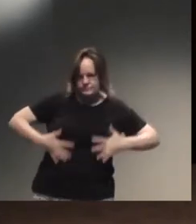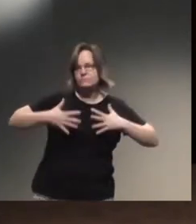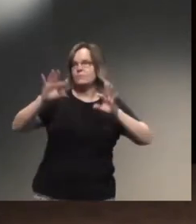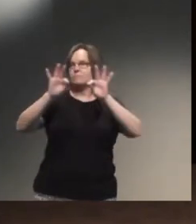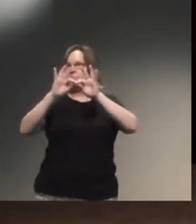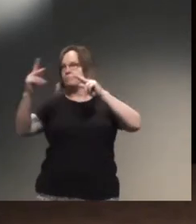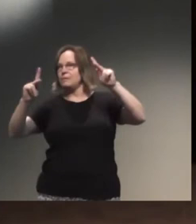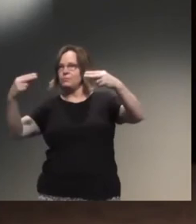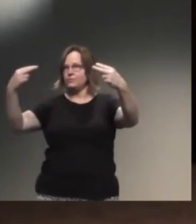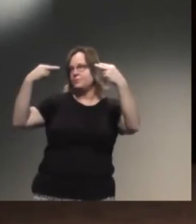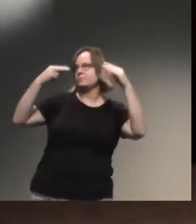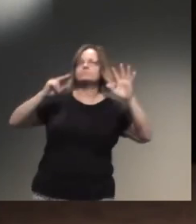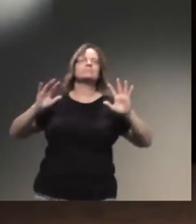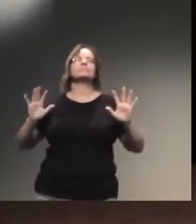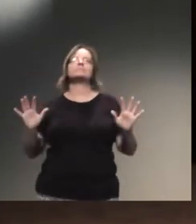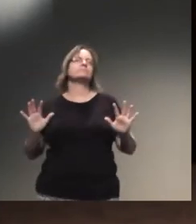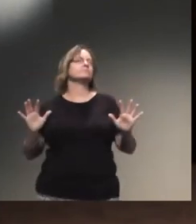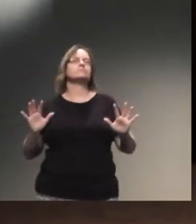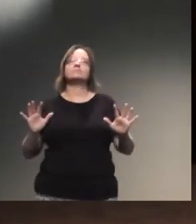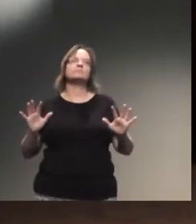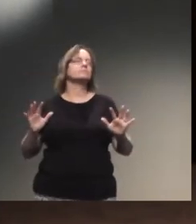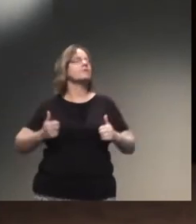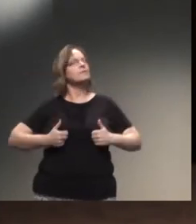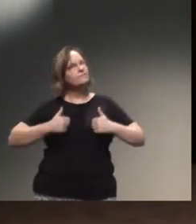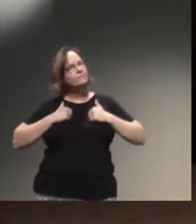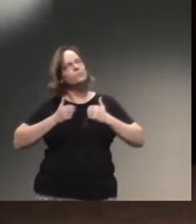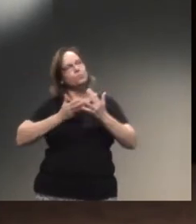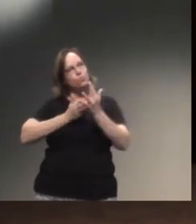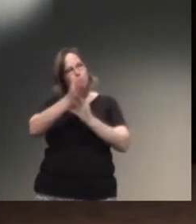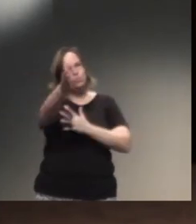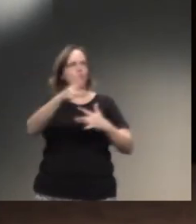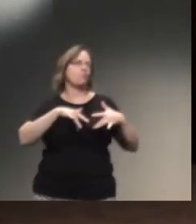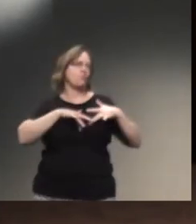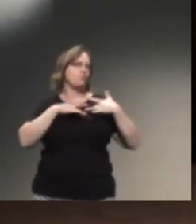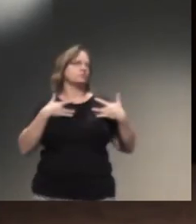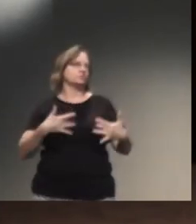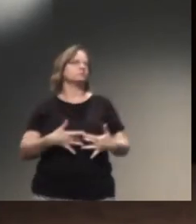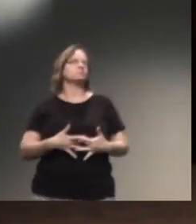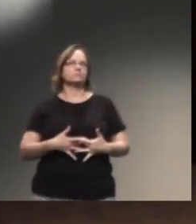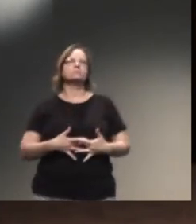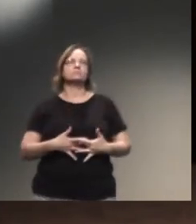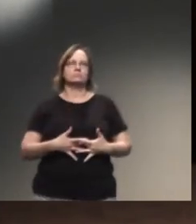To seek and share that presence of love in our world,